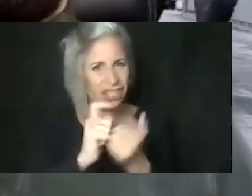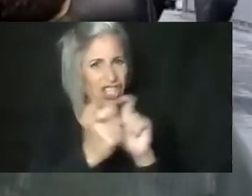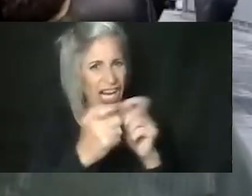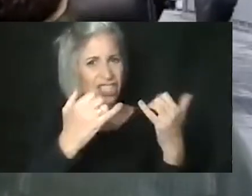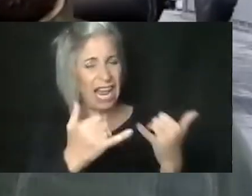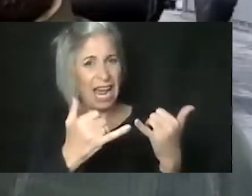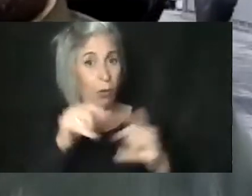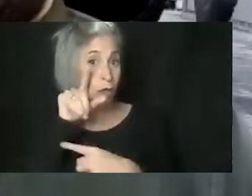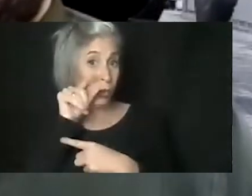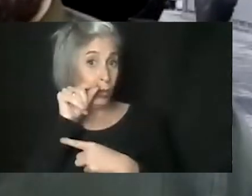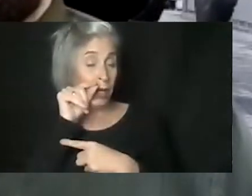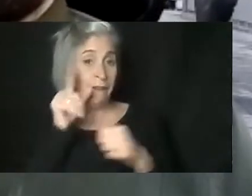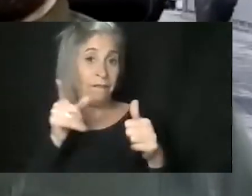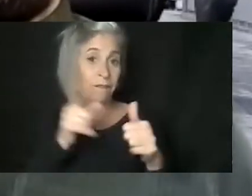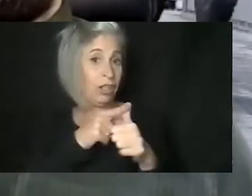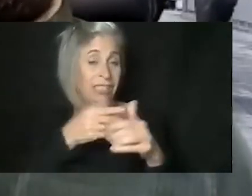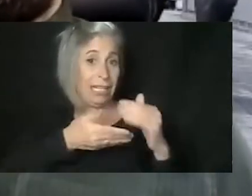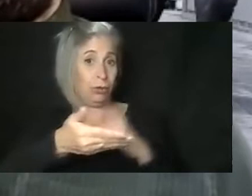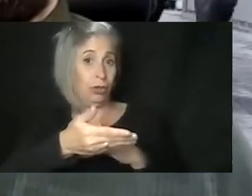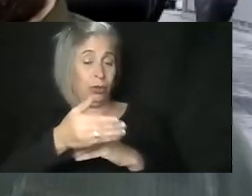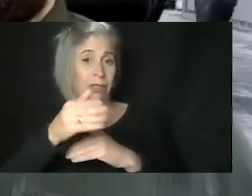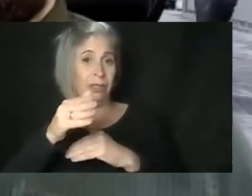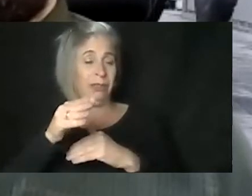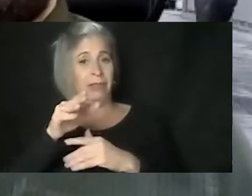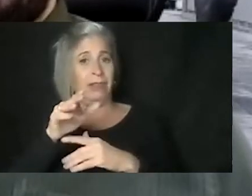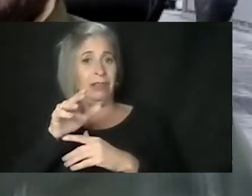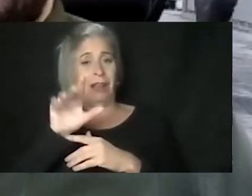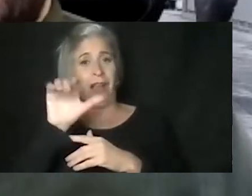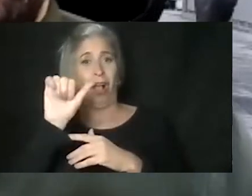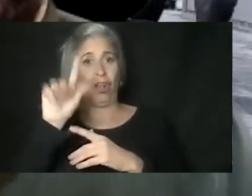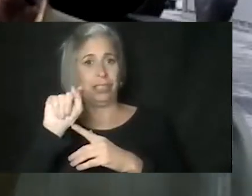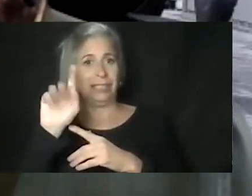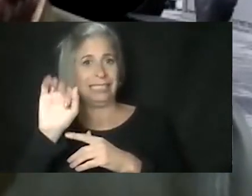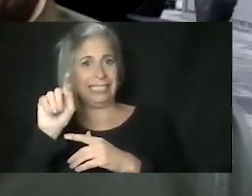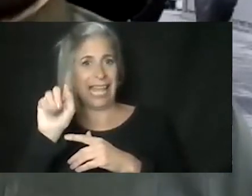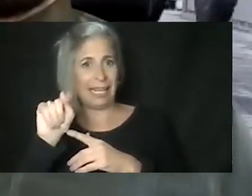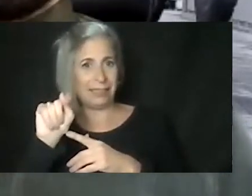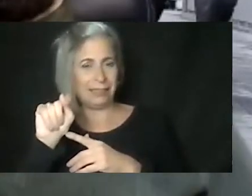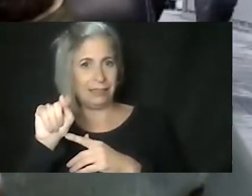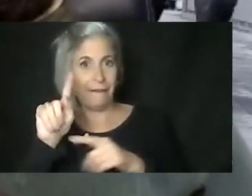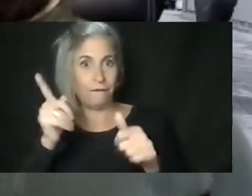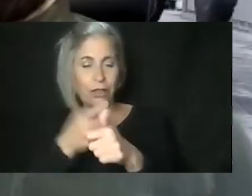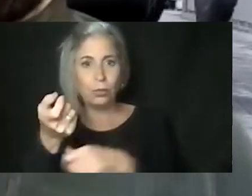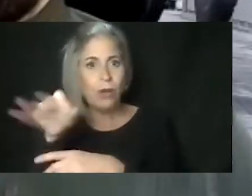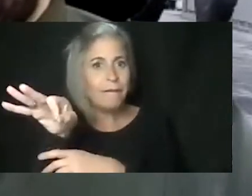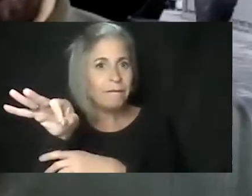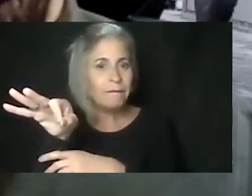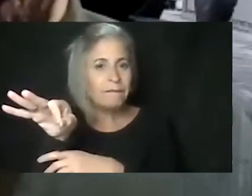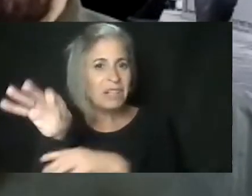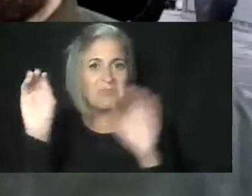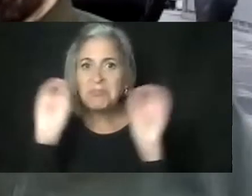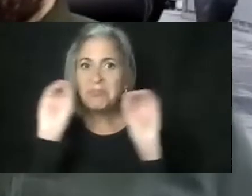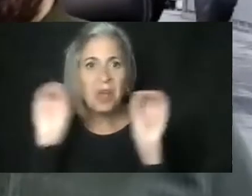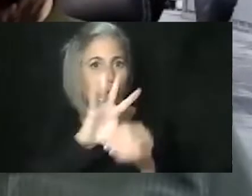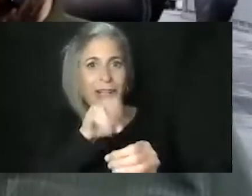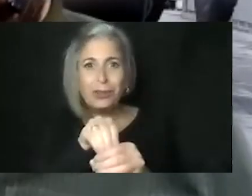when Twitter introduced its alt text feature, it was turned off by default, right? And so, of course, nobody included alt